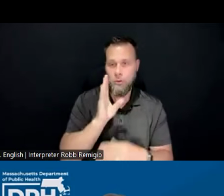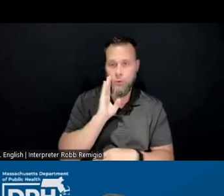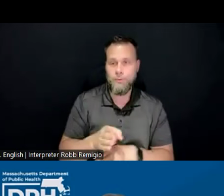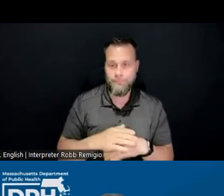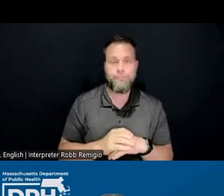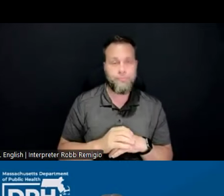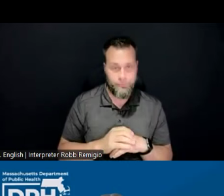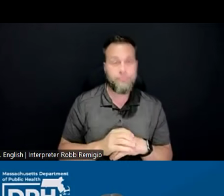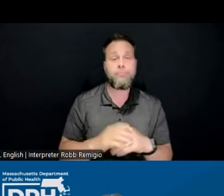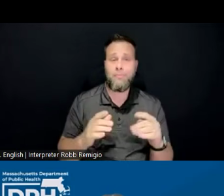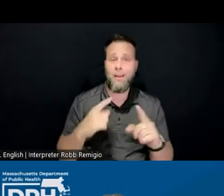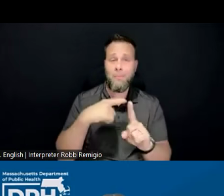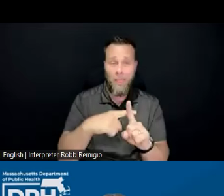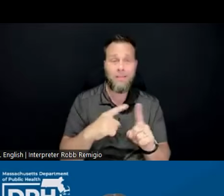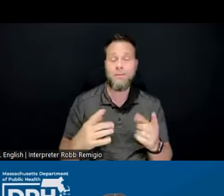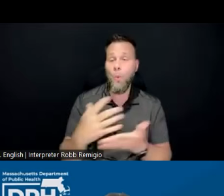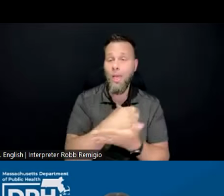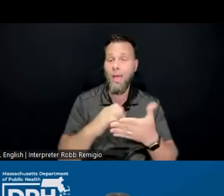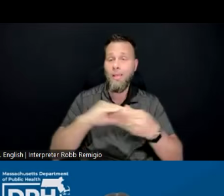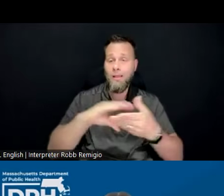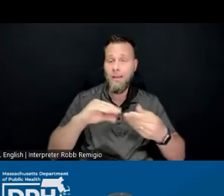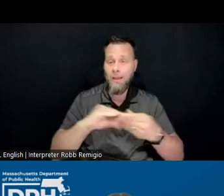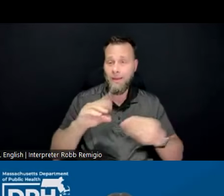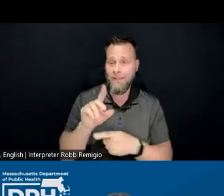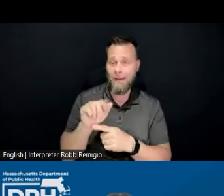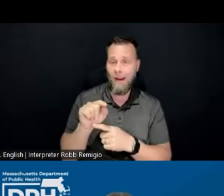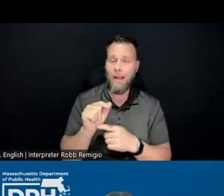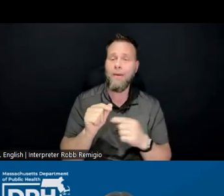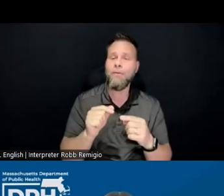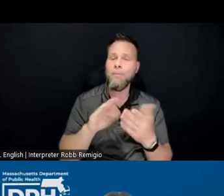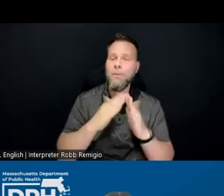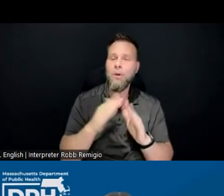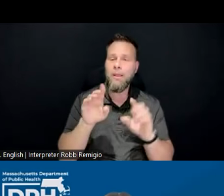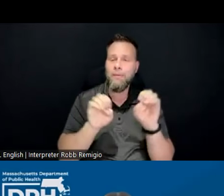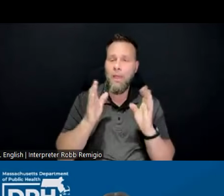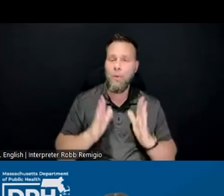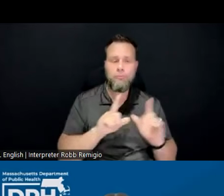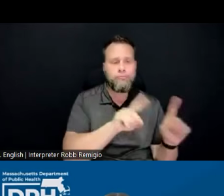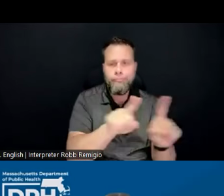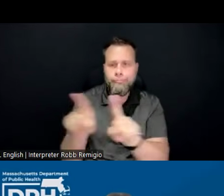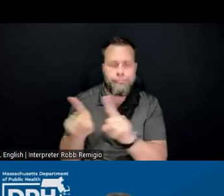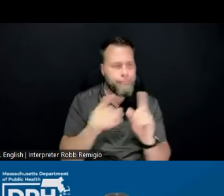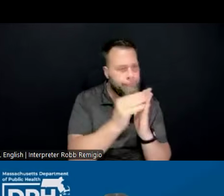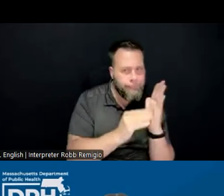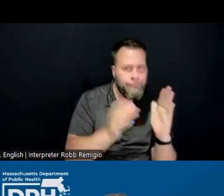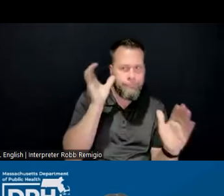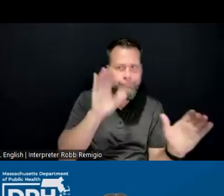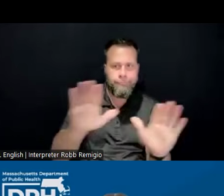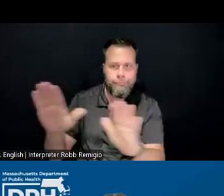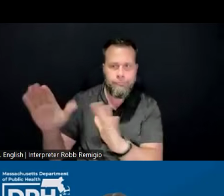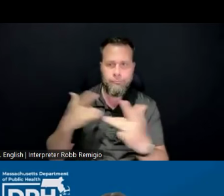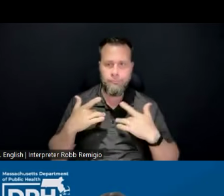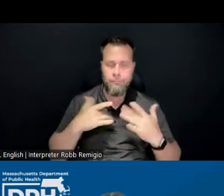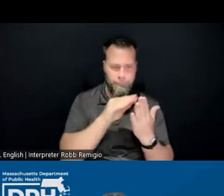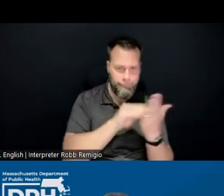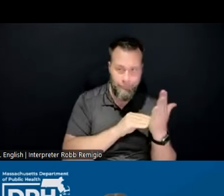collected by resident community evaluators. And the way that we combine those two is really the focus of today's meeting. So you'll hear a lot